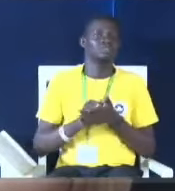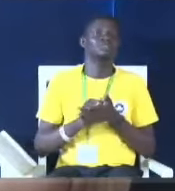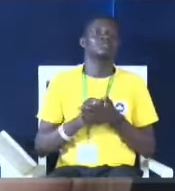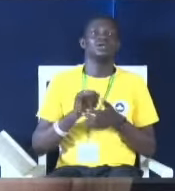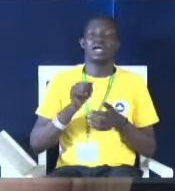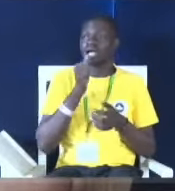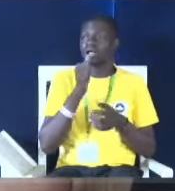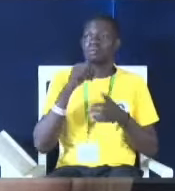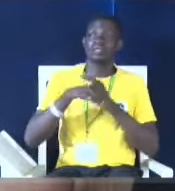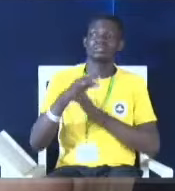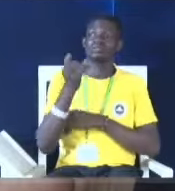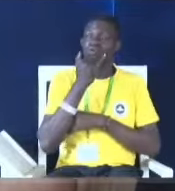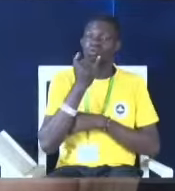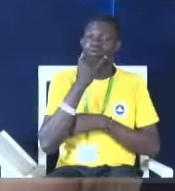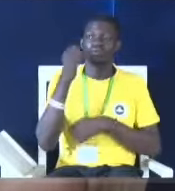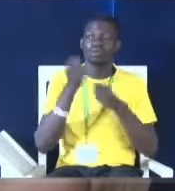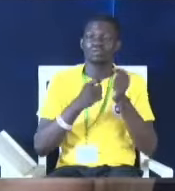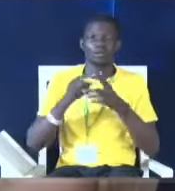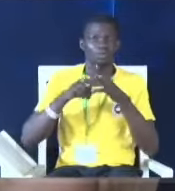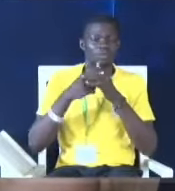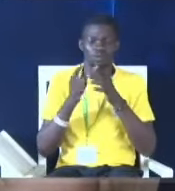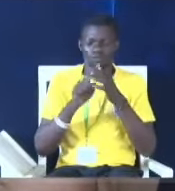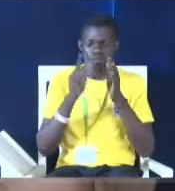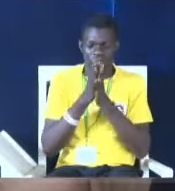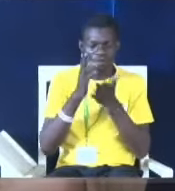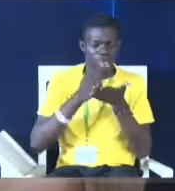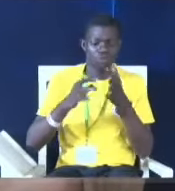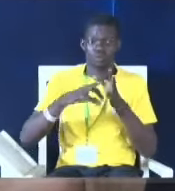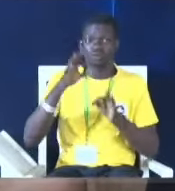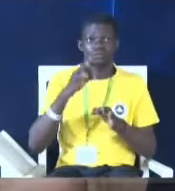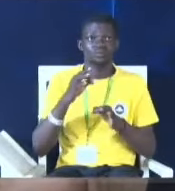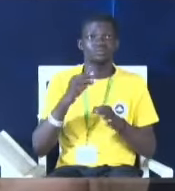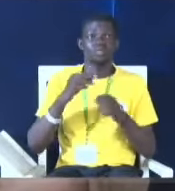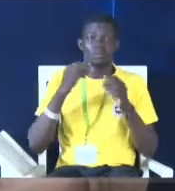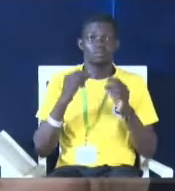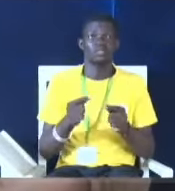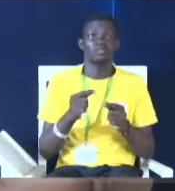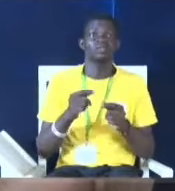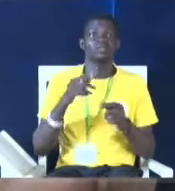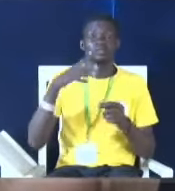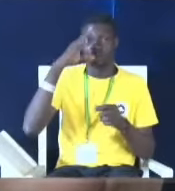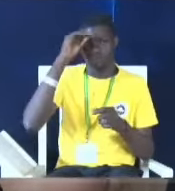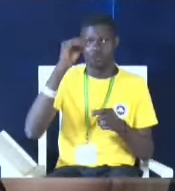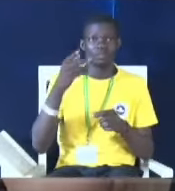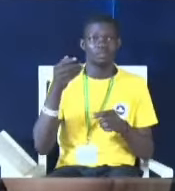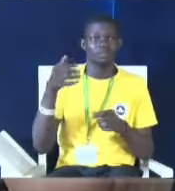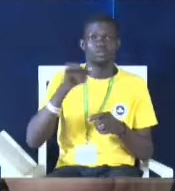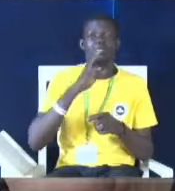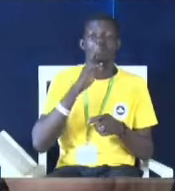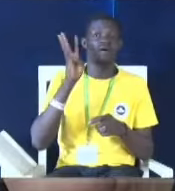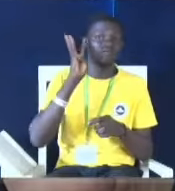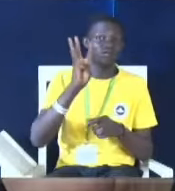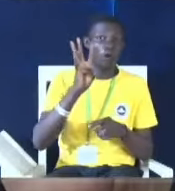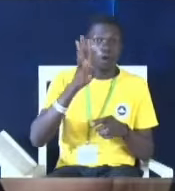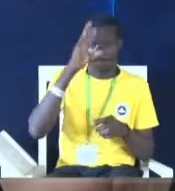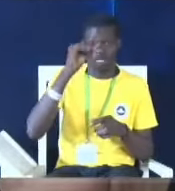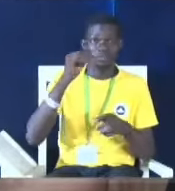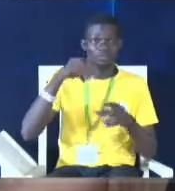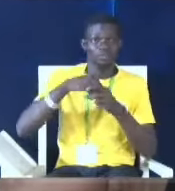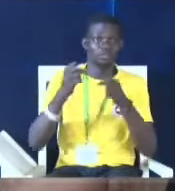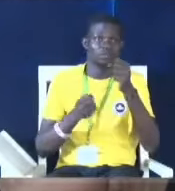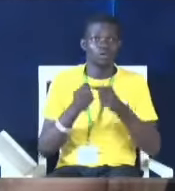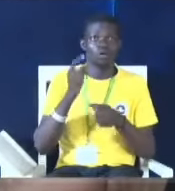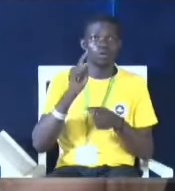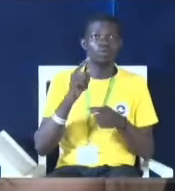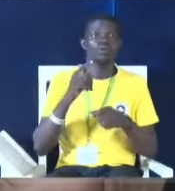I've entered into a wrong vehicle. I begin to pray in tongues. Immediately, there were 4 men inside the car, and